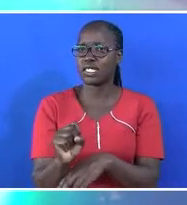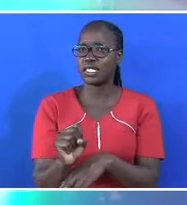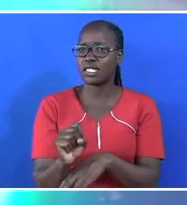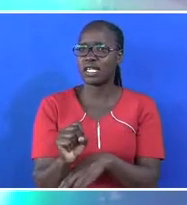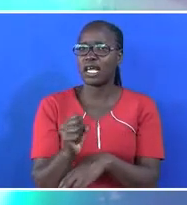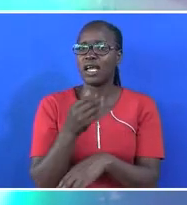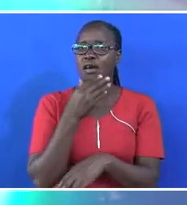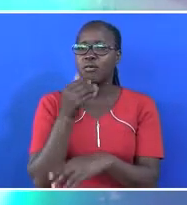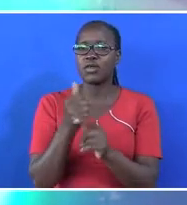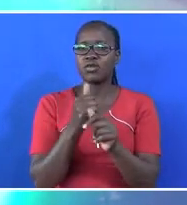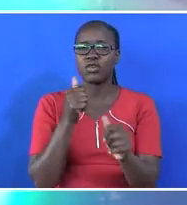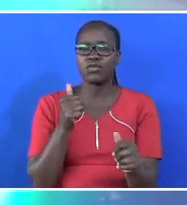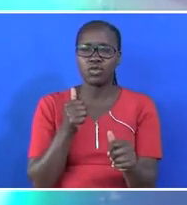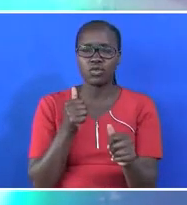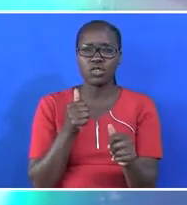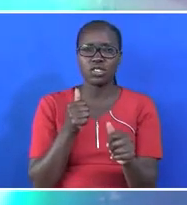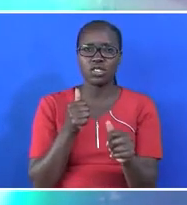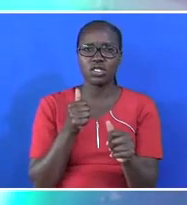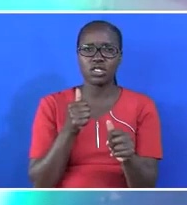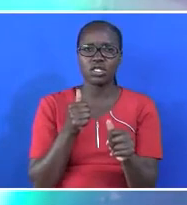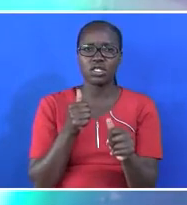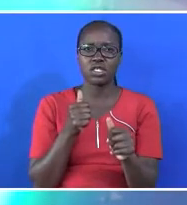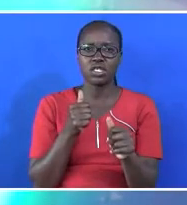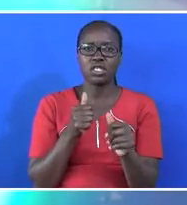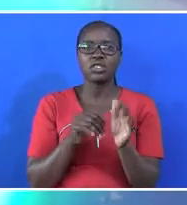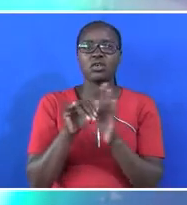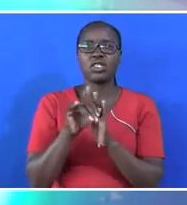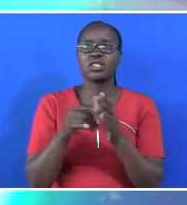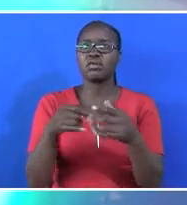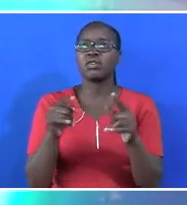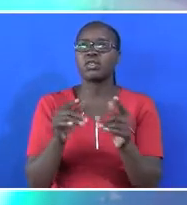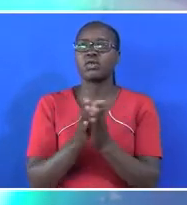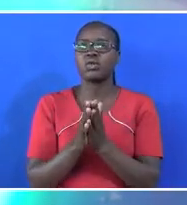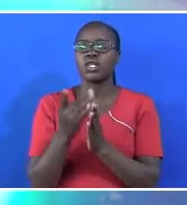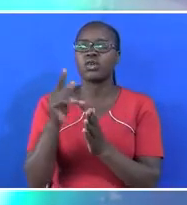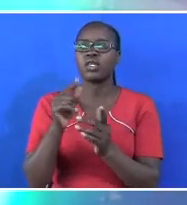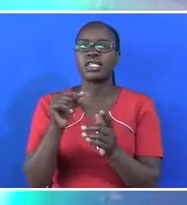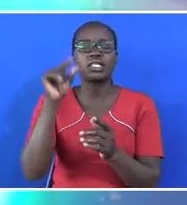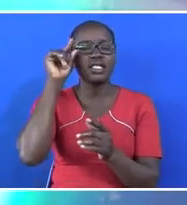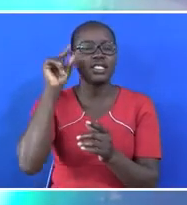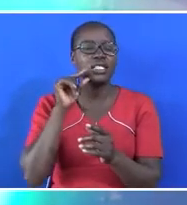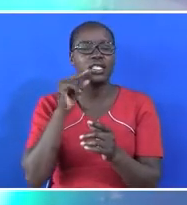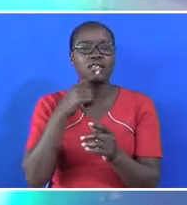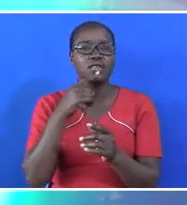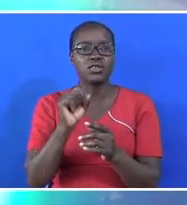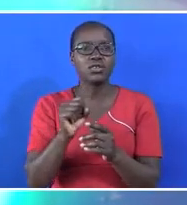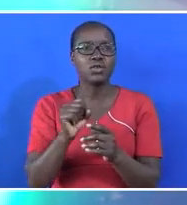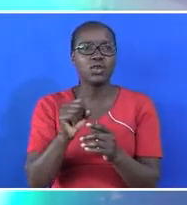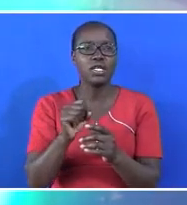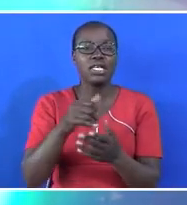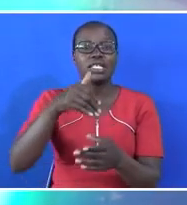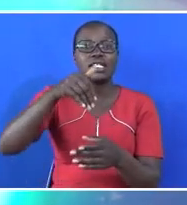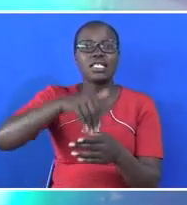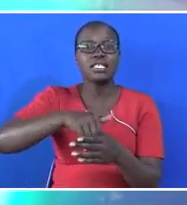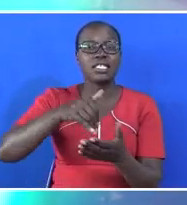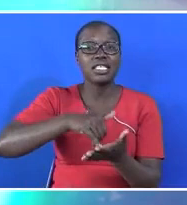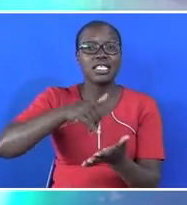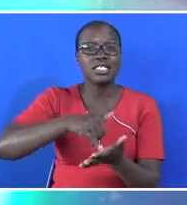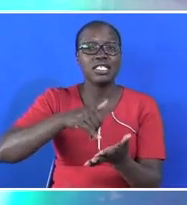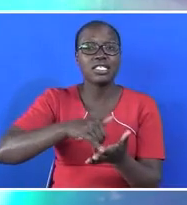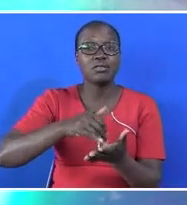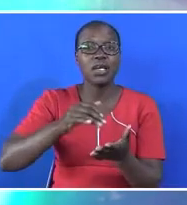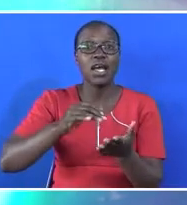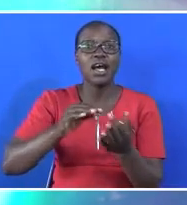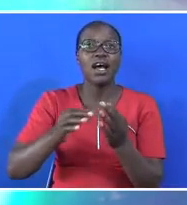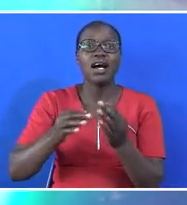were men who refused to identify themselves with the correct gender. And so they insisted that it will be unfair